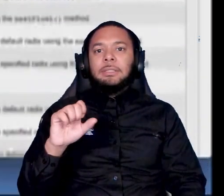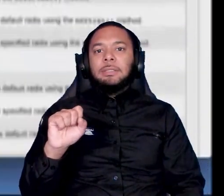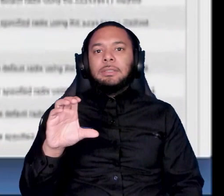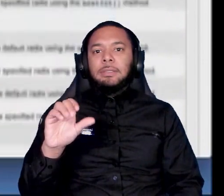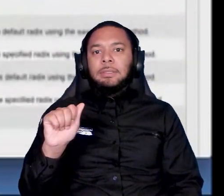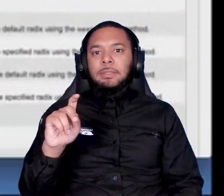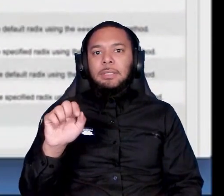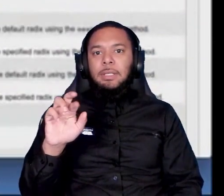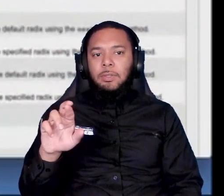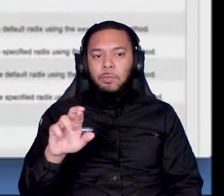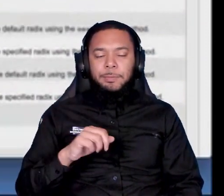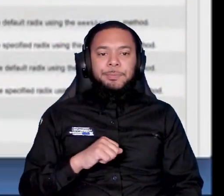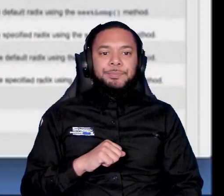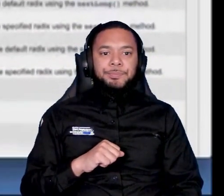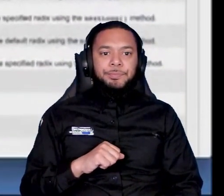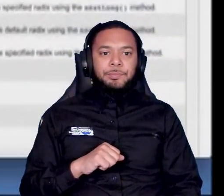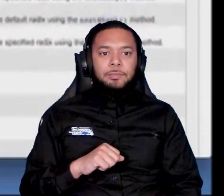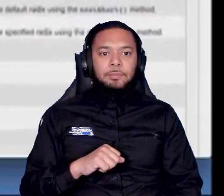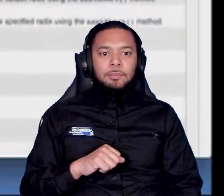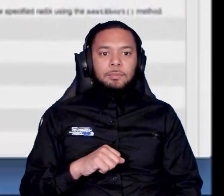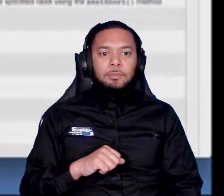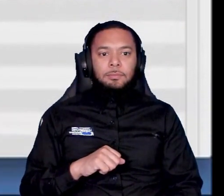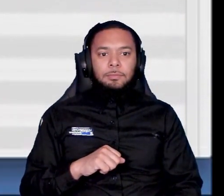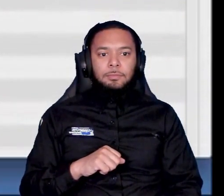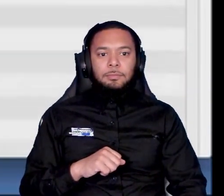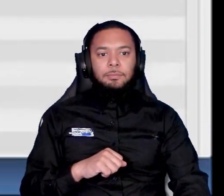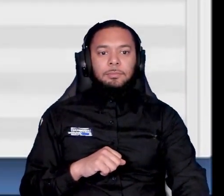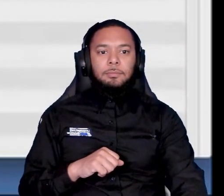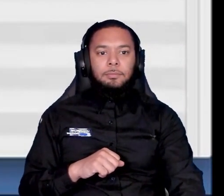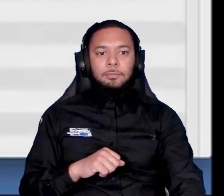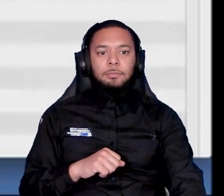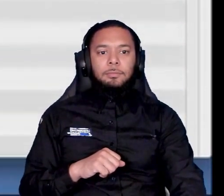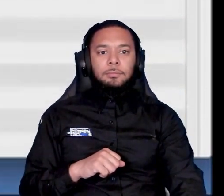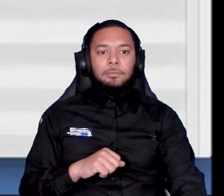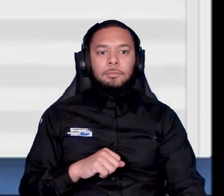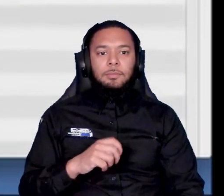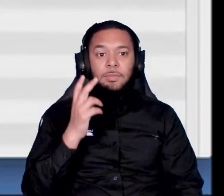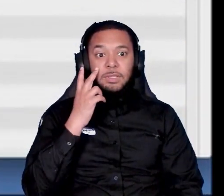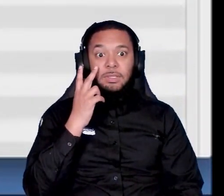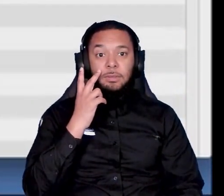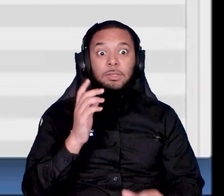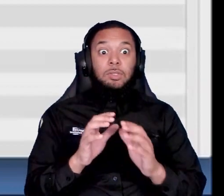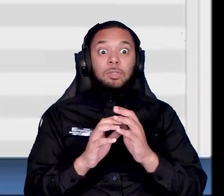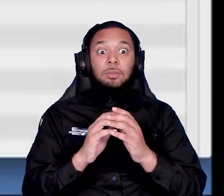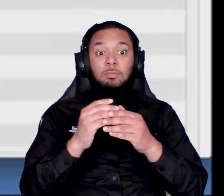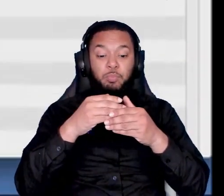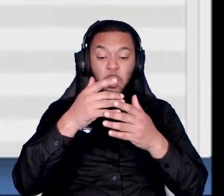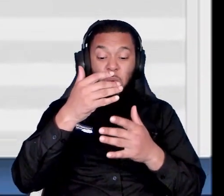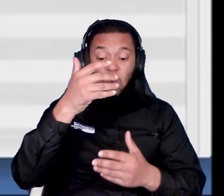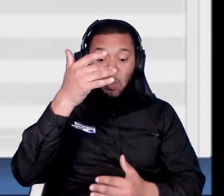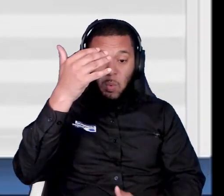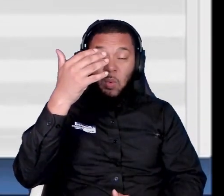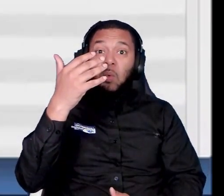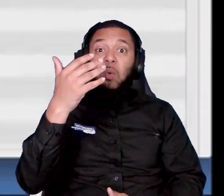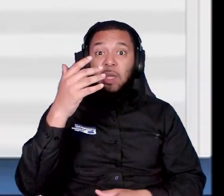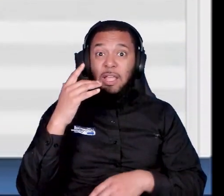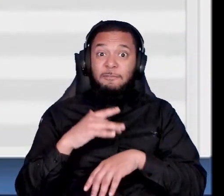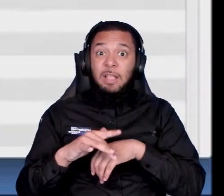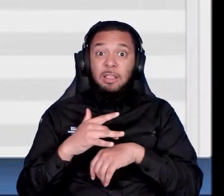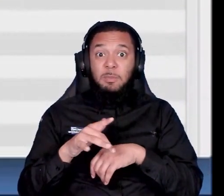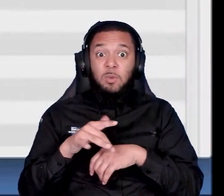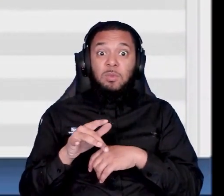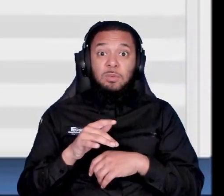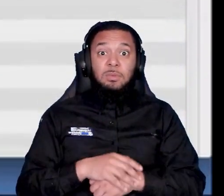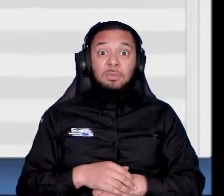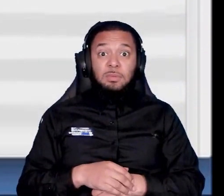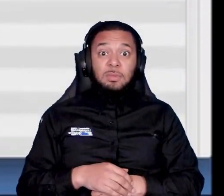when I scroll in here, I see there are a whole bunch of things to use. It would be really